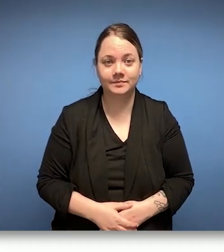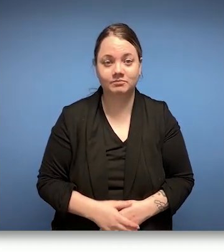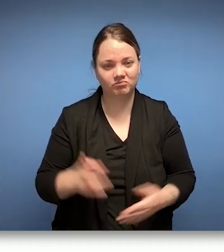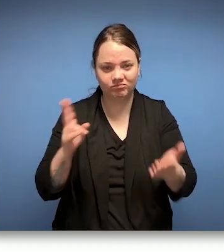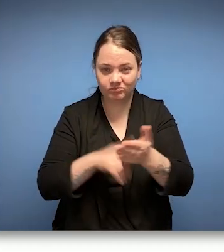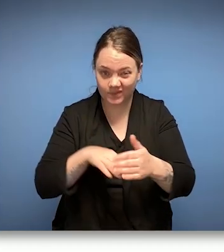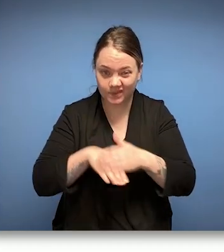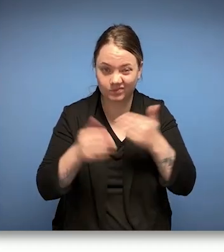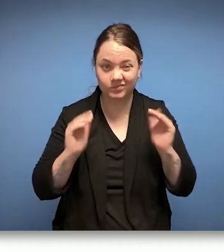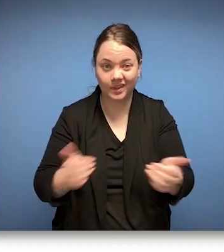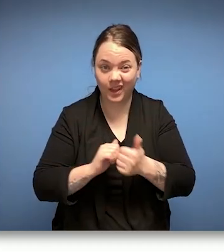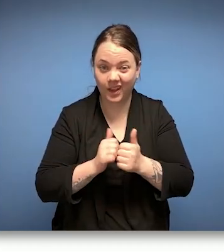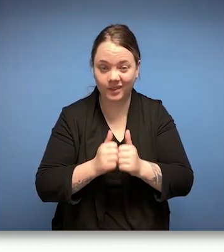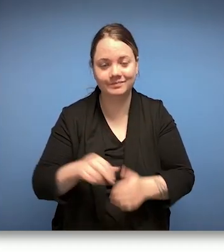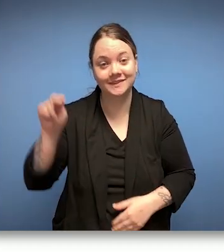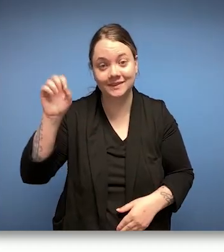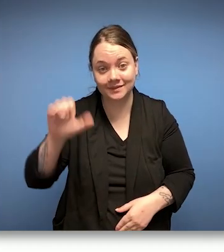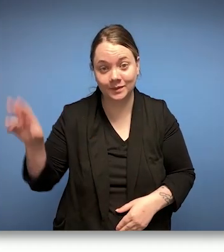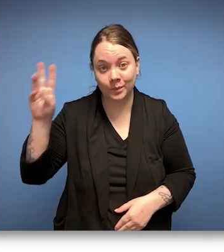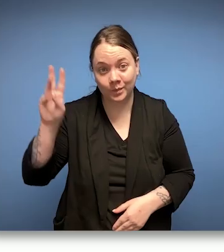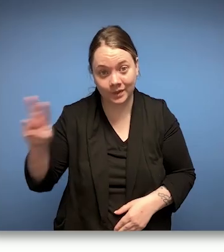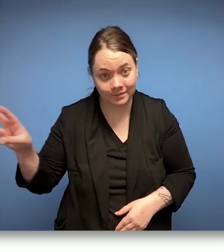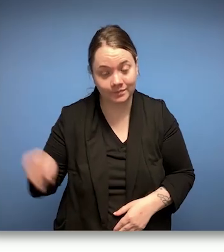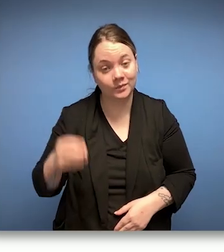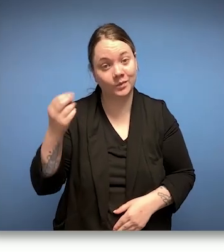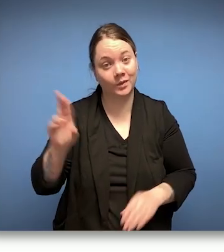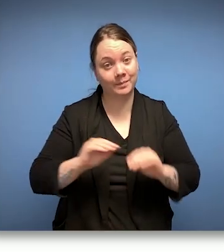You can log into Accommodate through